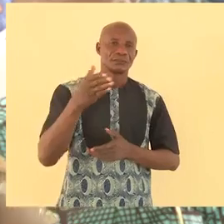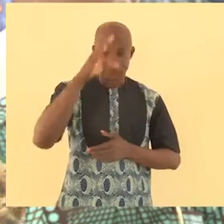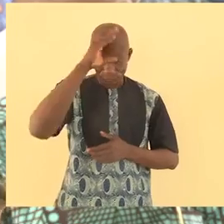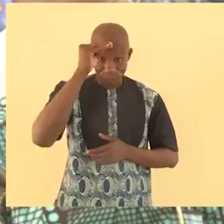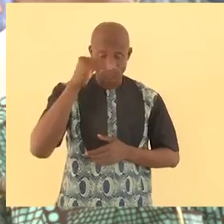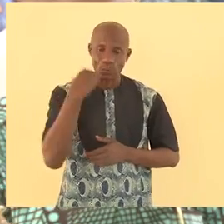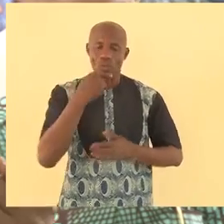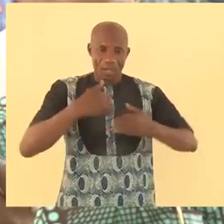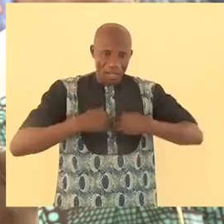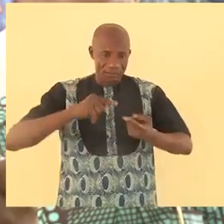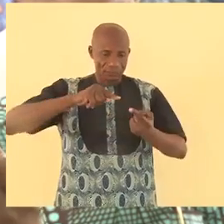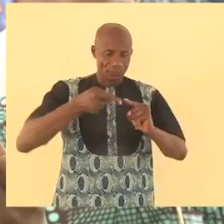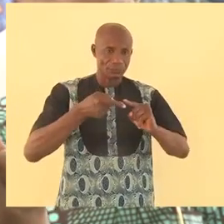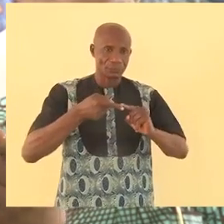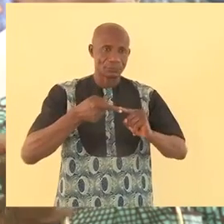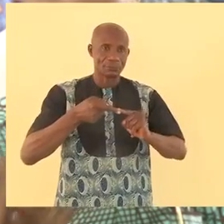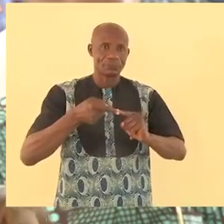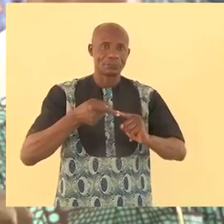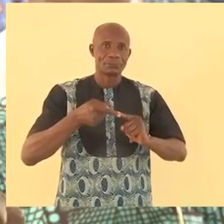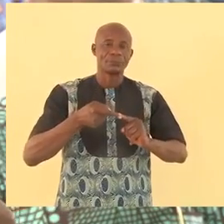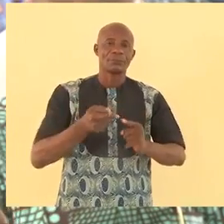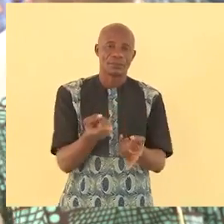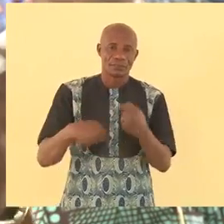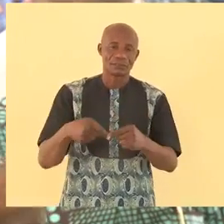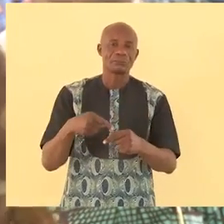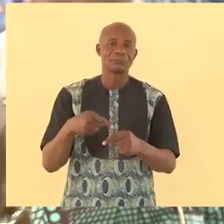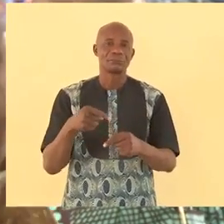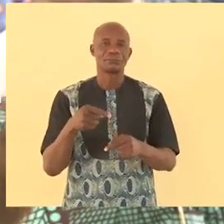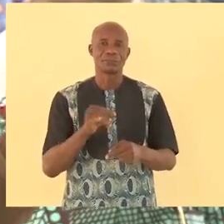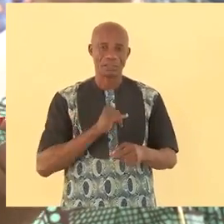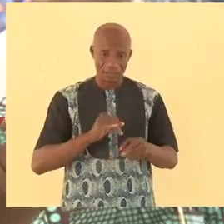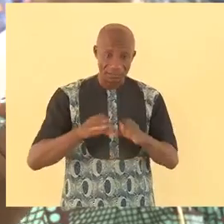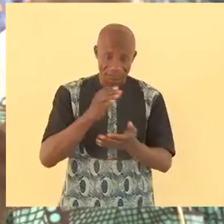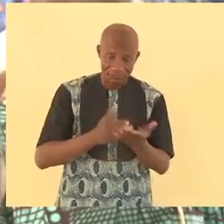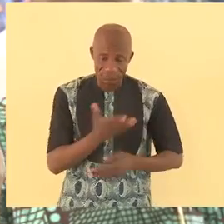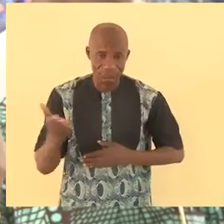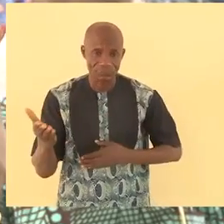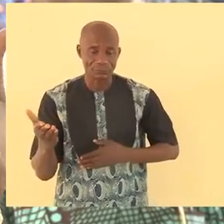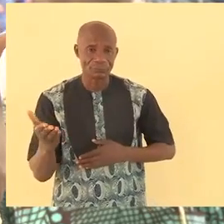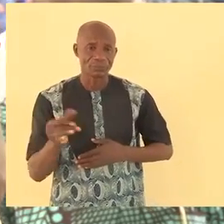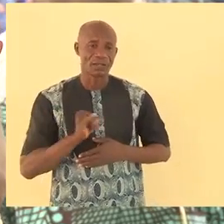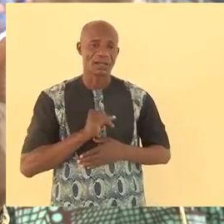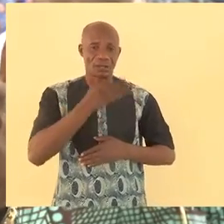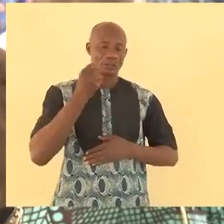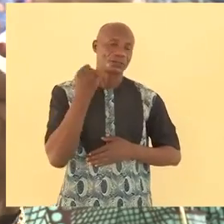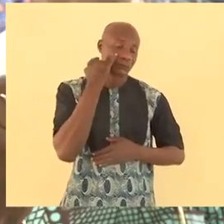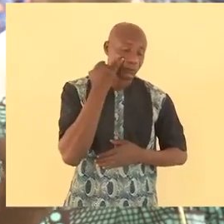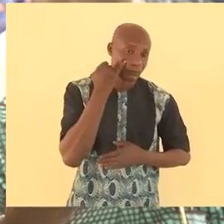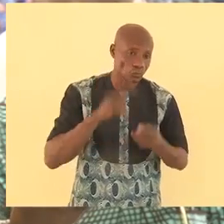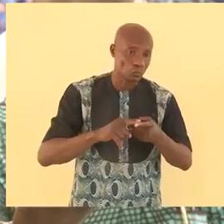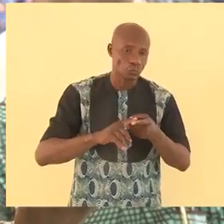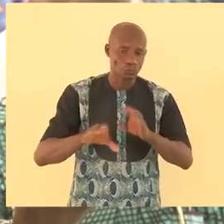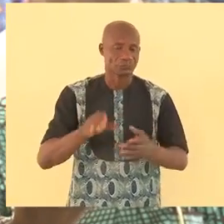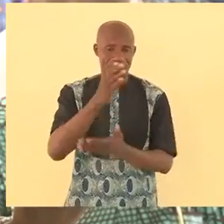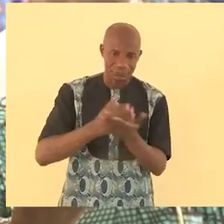There's a boy who has a wound in the church here, and he came, okay, I did something, and then he said, I was supposed to do